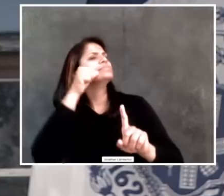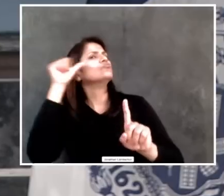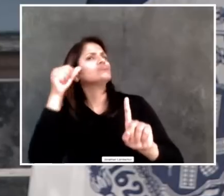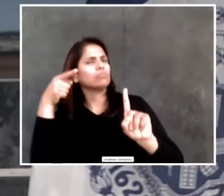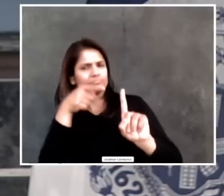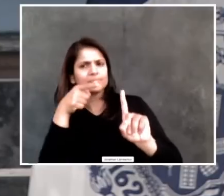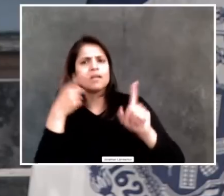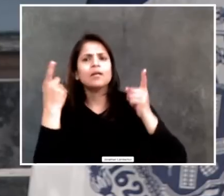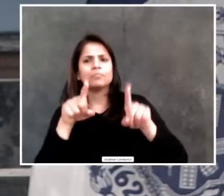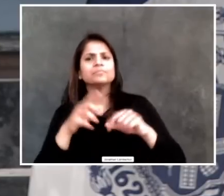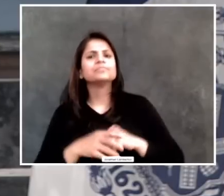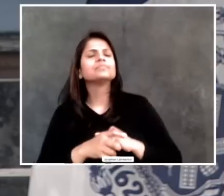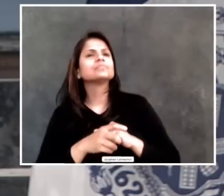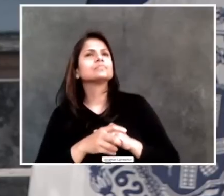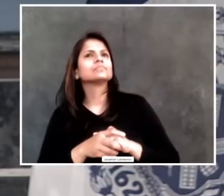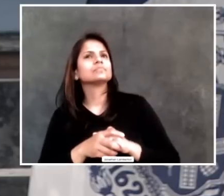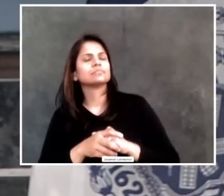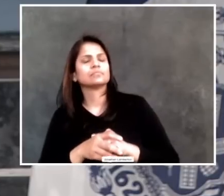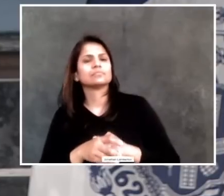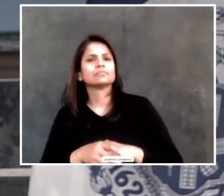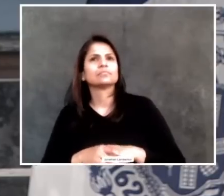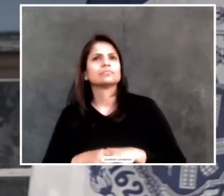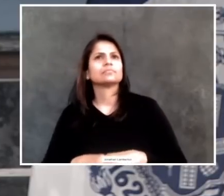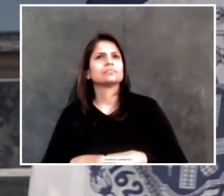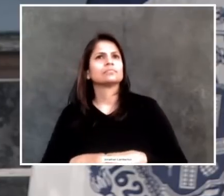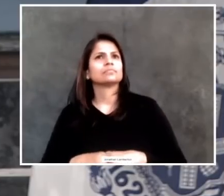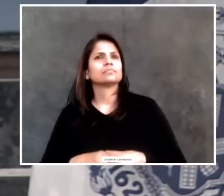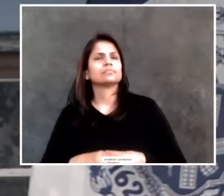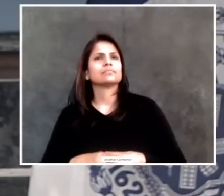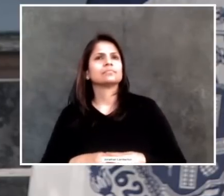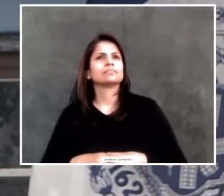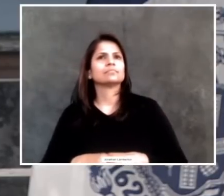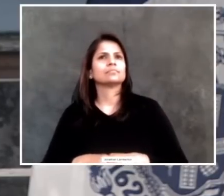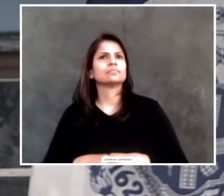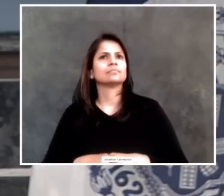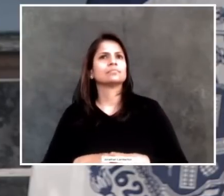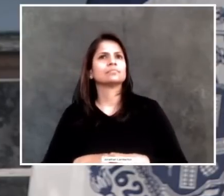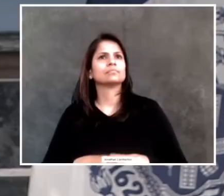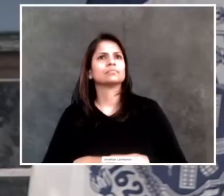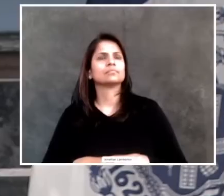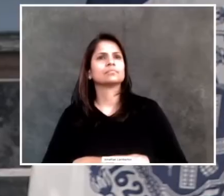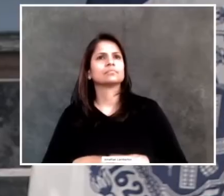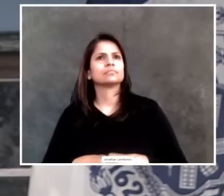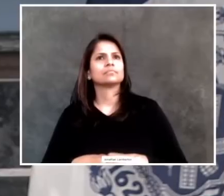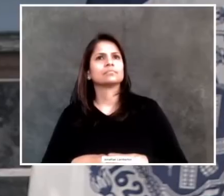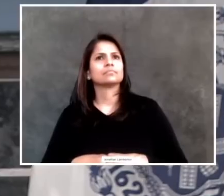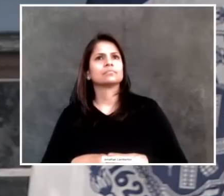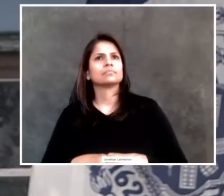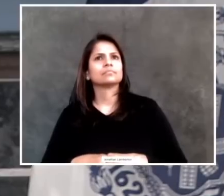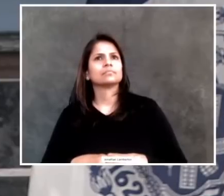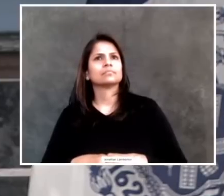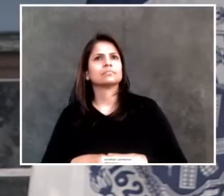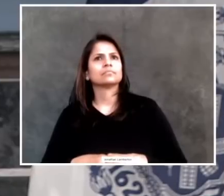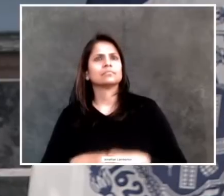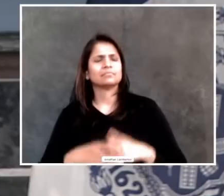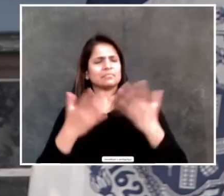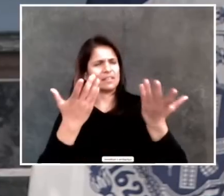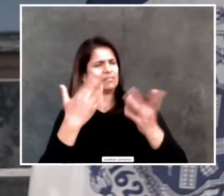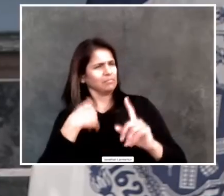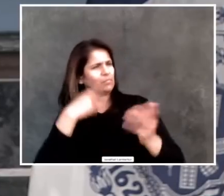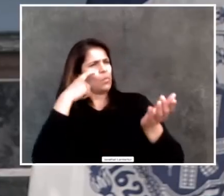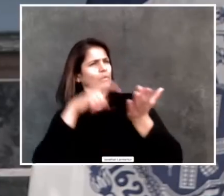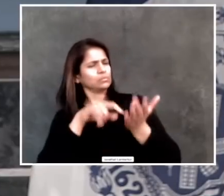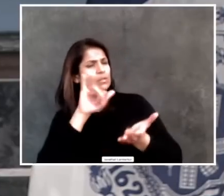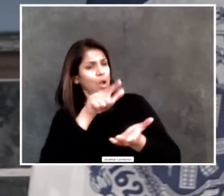know who is dying of COVID-19. It seems like 37% of